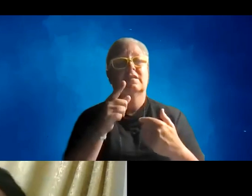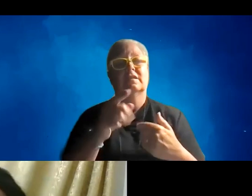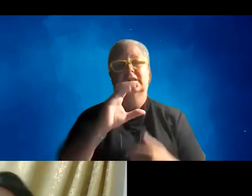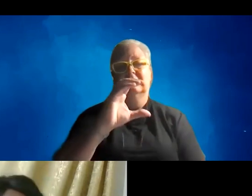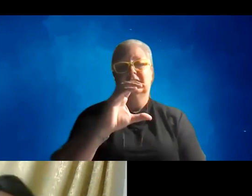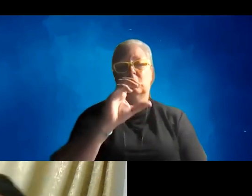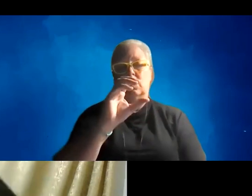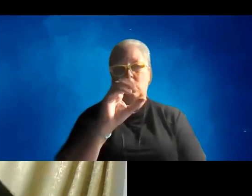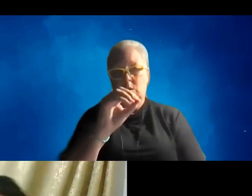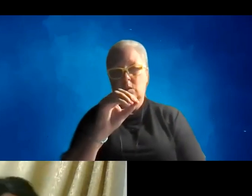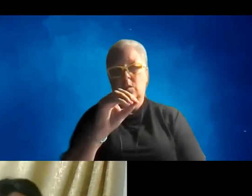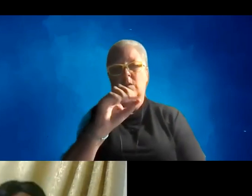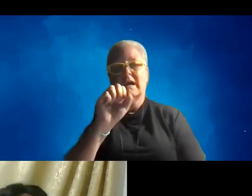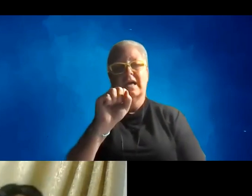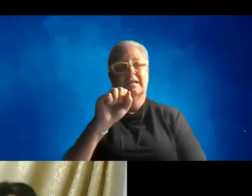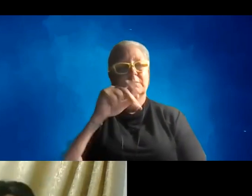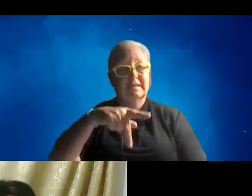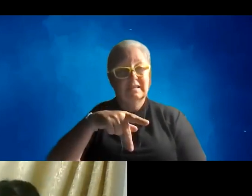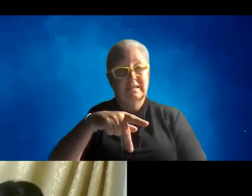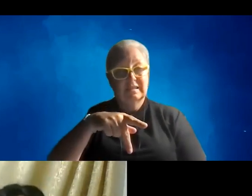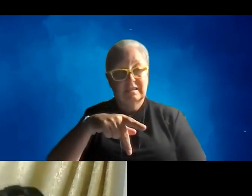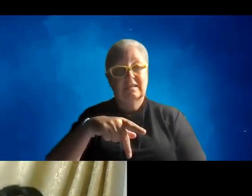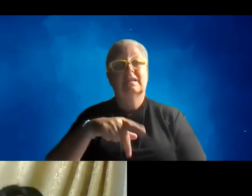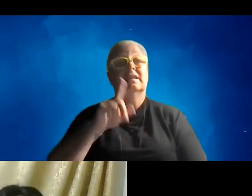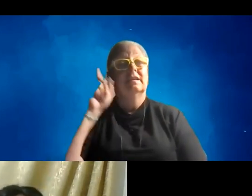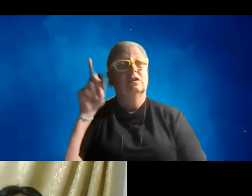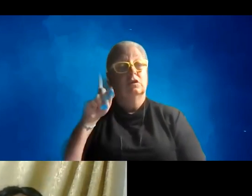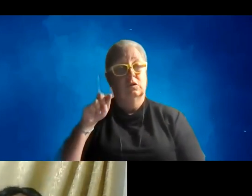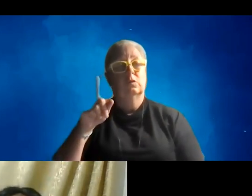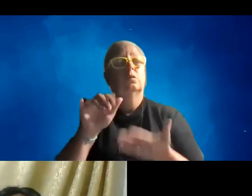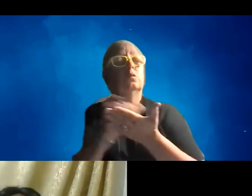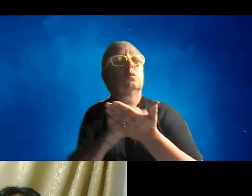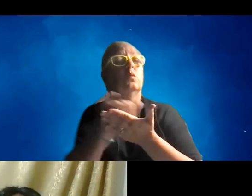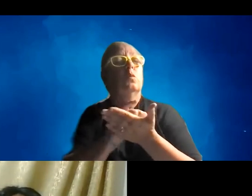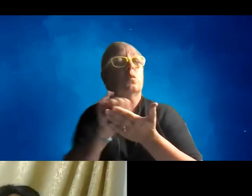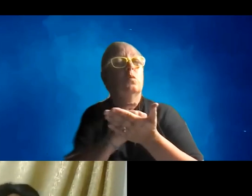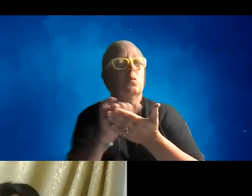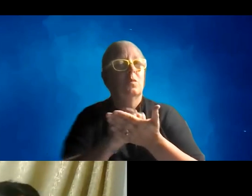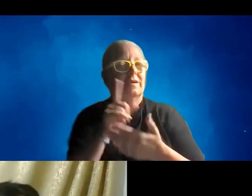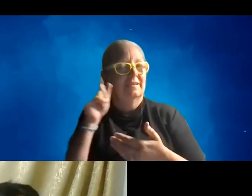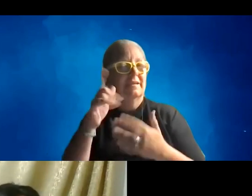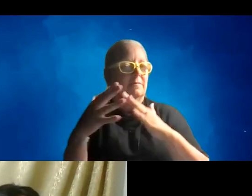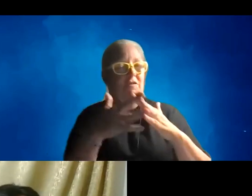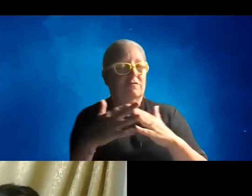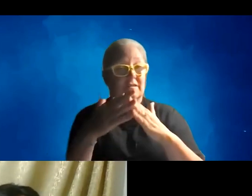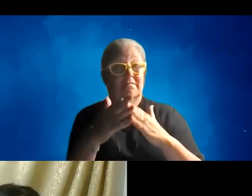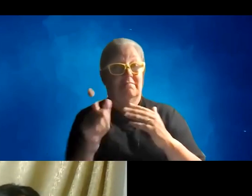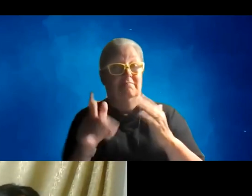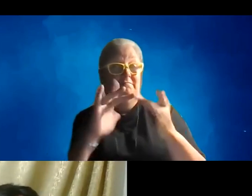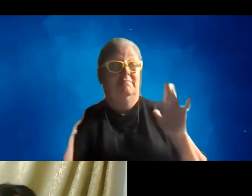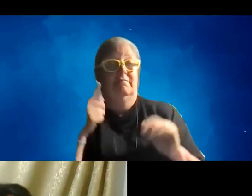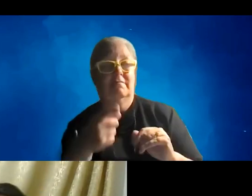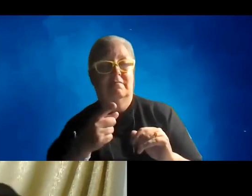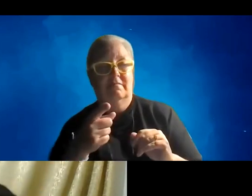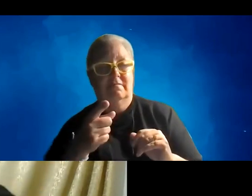of June in New York, but it's online. And that's more important because we